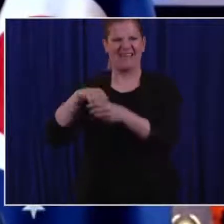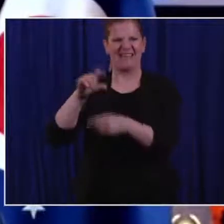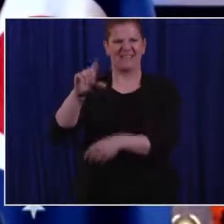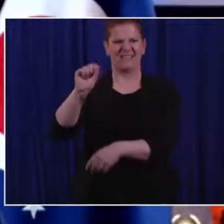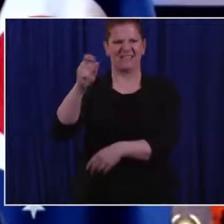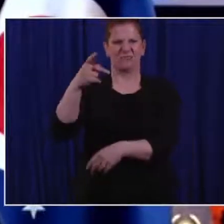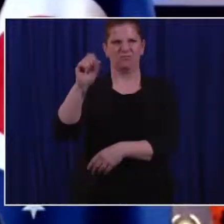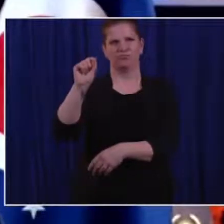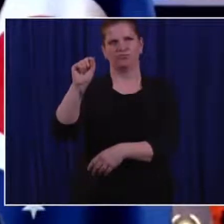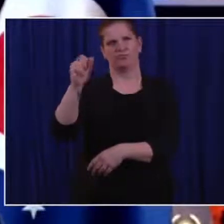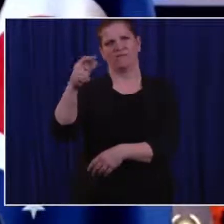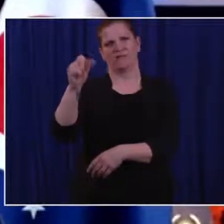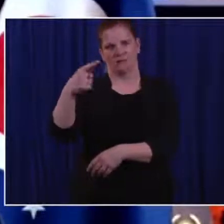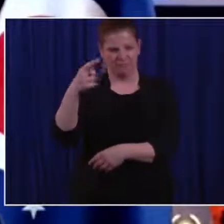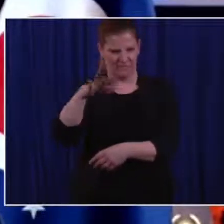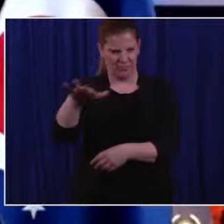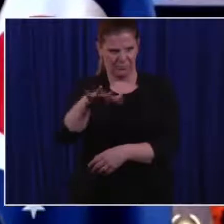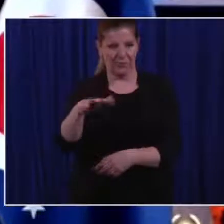Rickenbacker